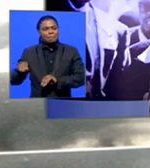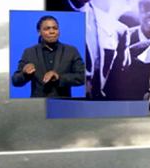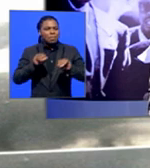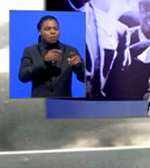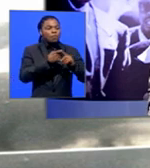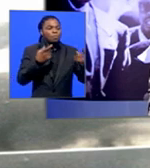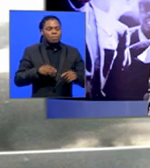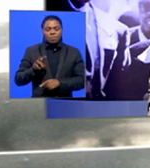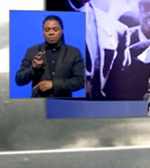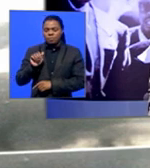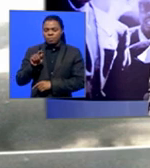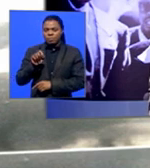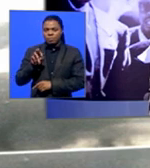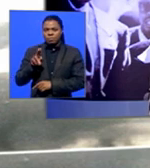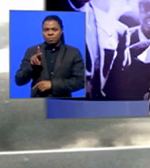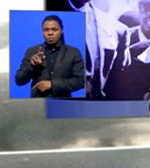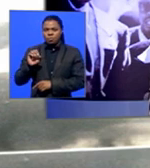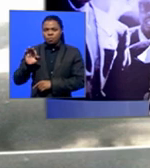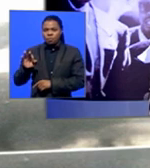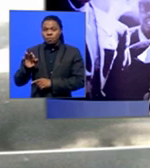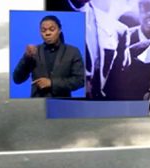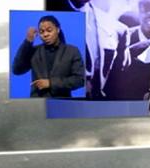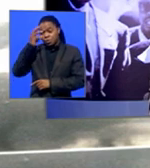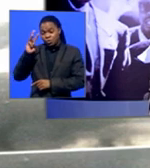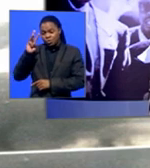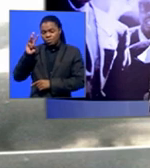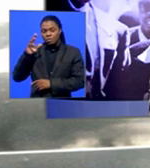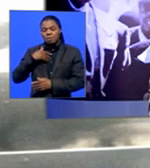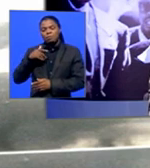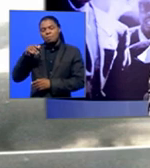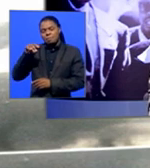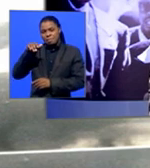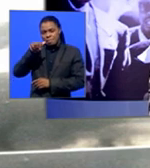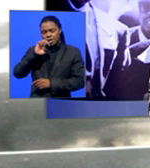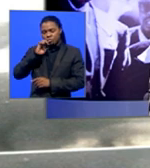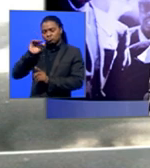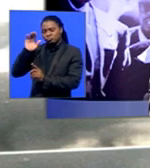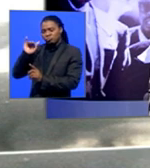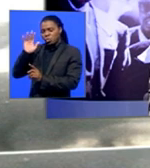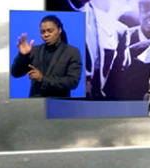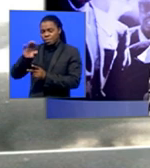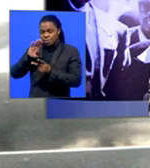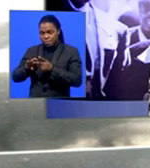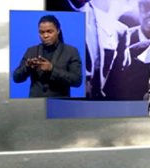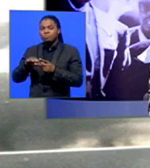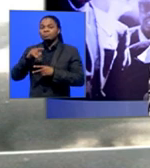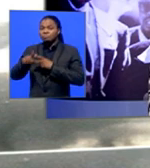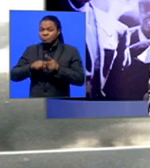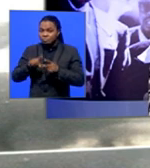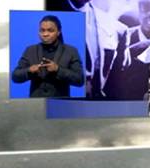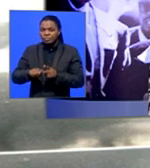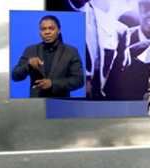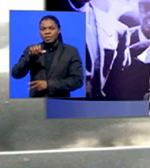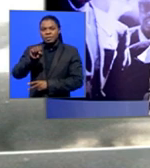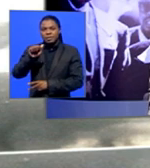the Air Force Base at Waterkloof near Pretoria, where the ruling party will bid Madiba farewell. The SANDF will take charge of this leg of the